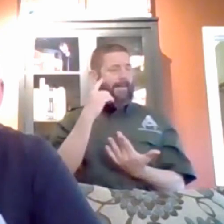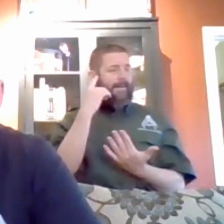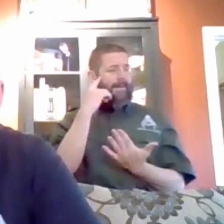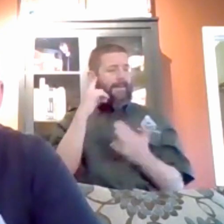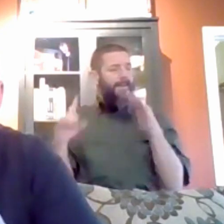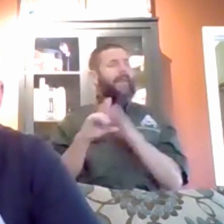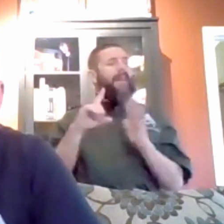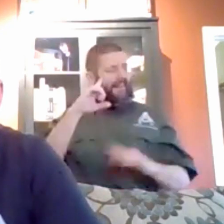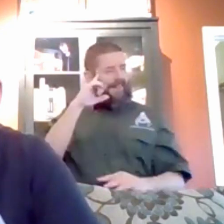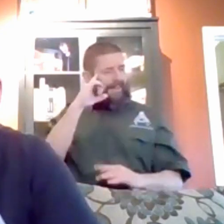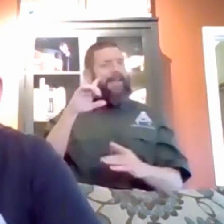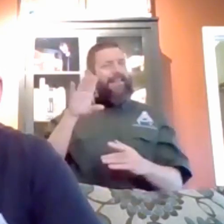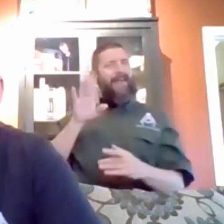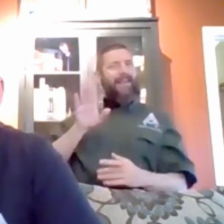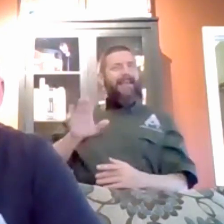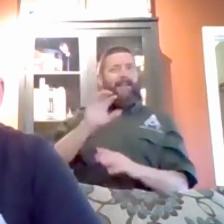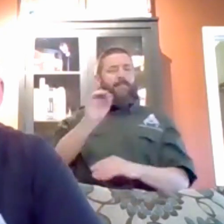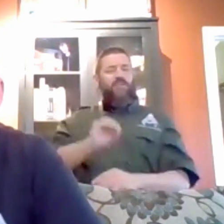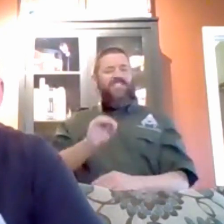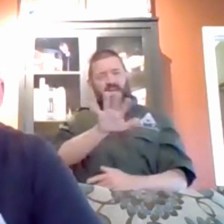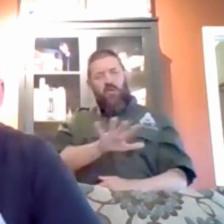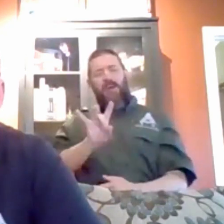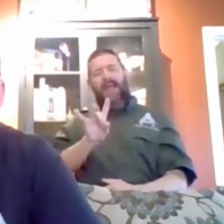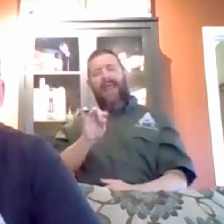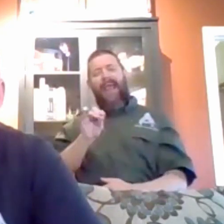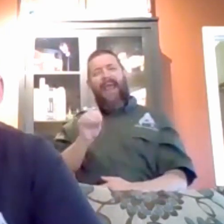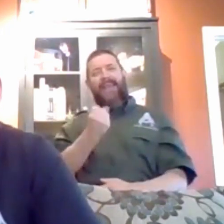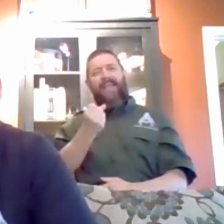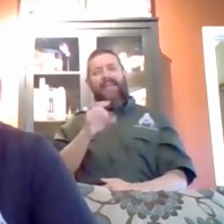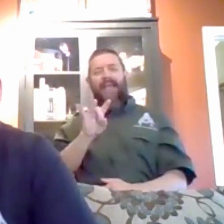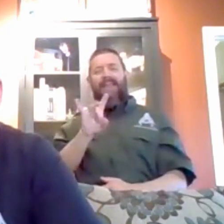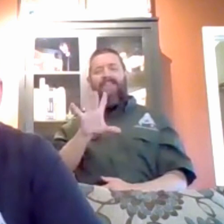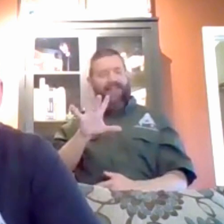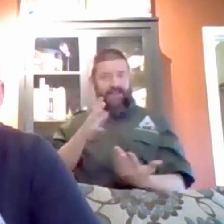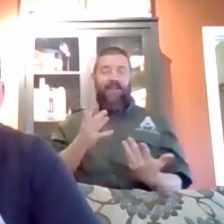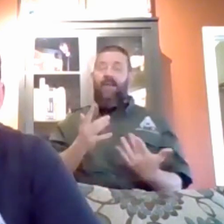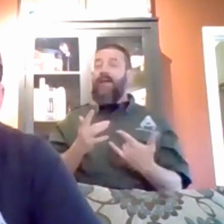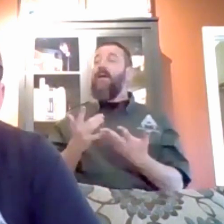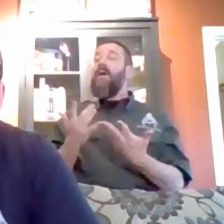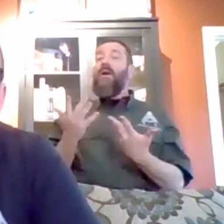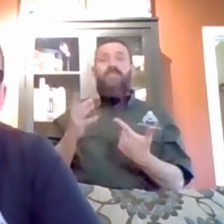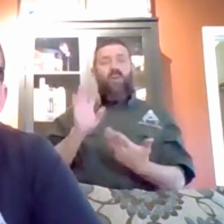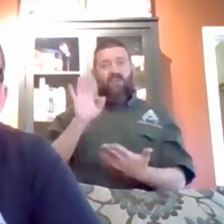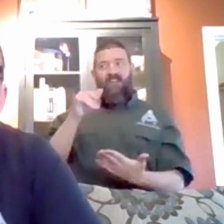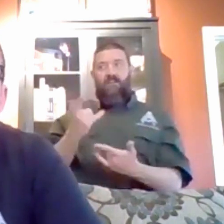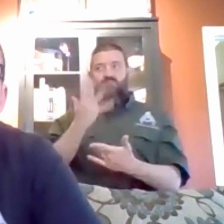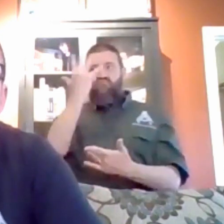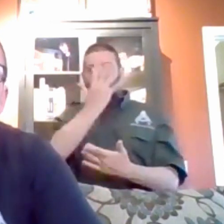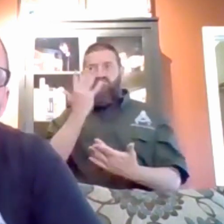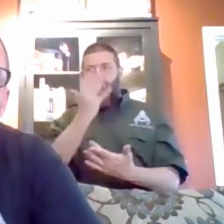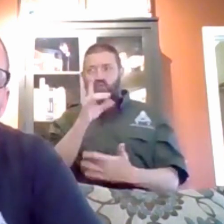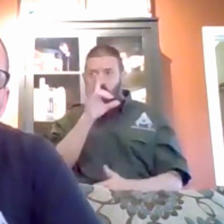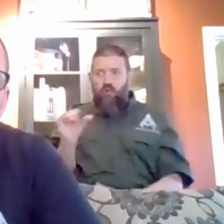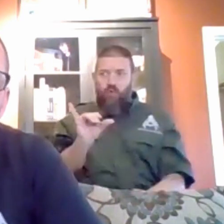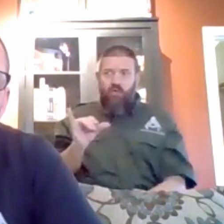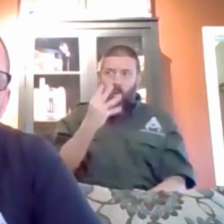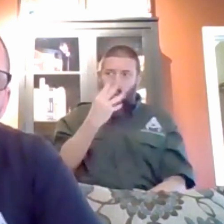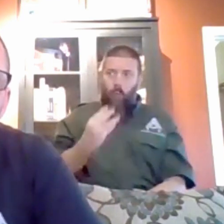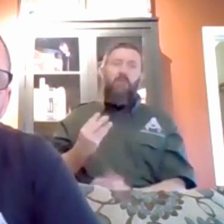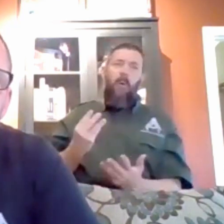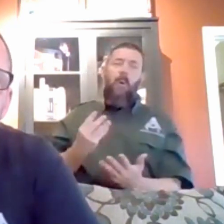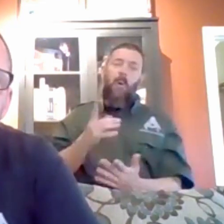80s with a little bit of shepherd. You don't really see any dog in Kona. I mean, he looks like a wolf, and that's because he